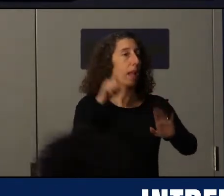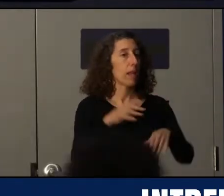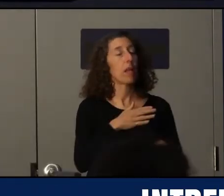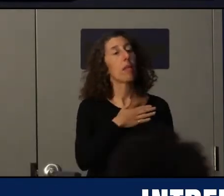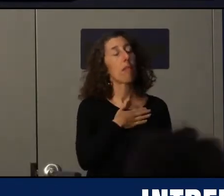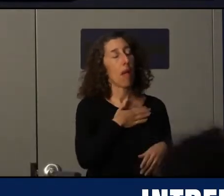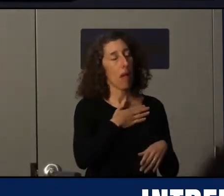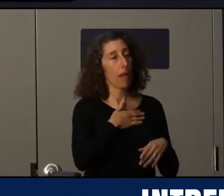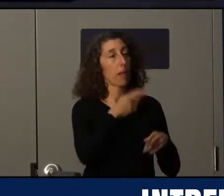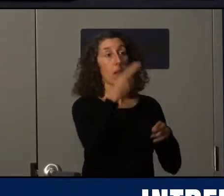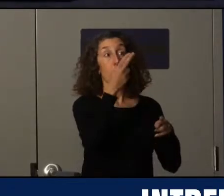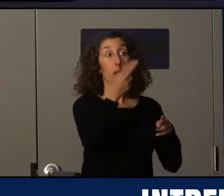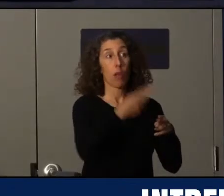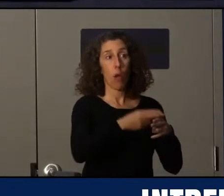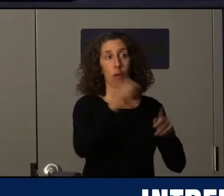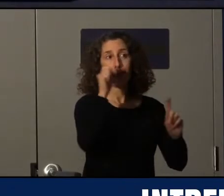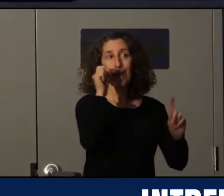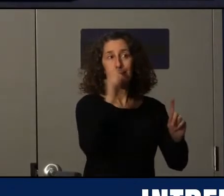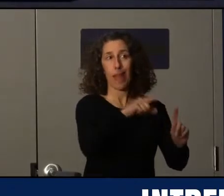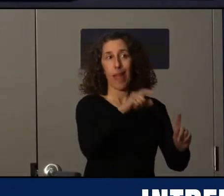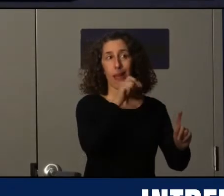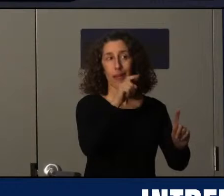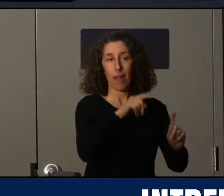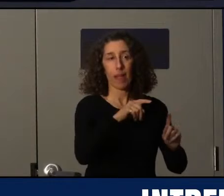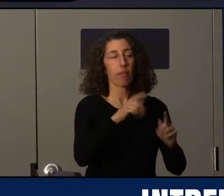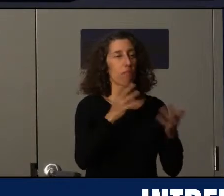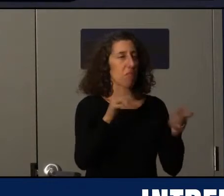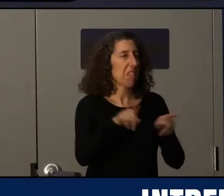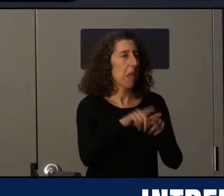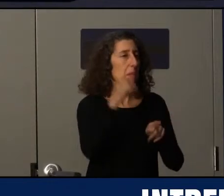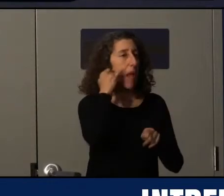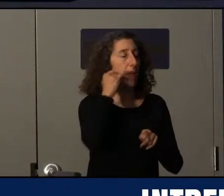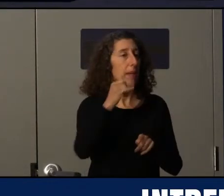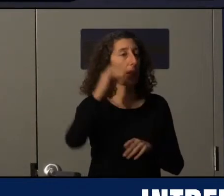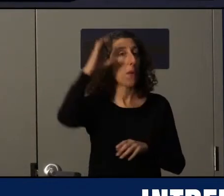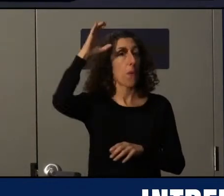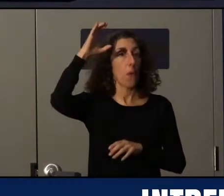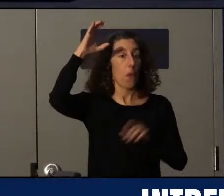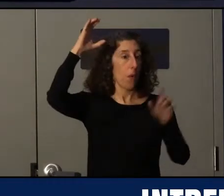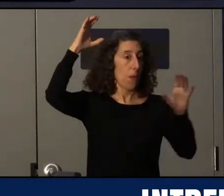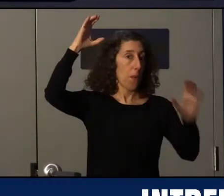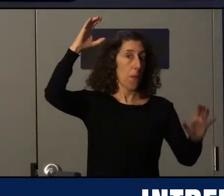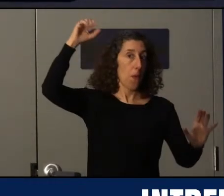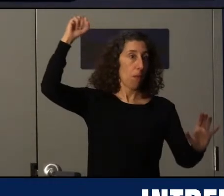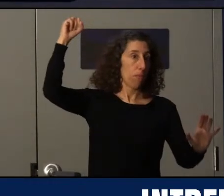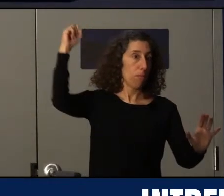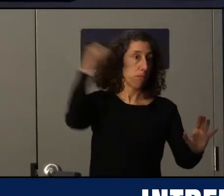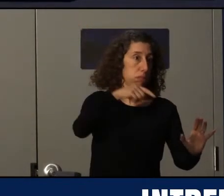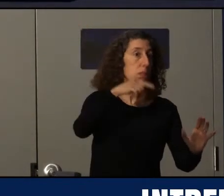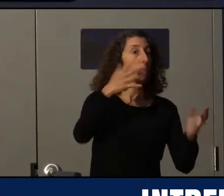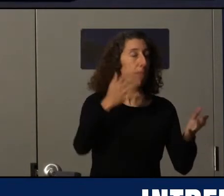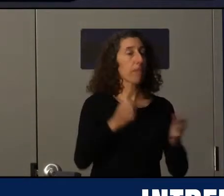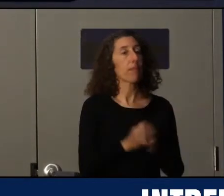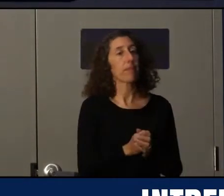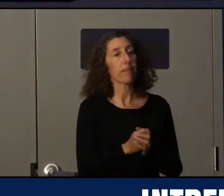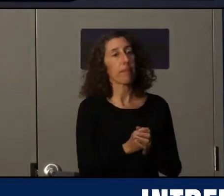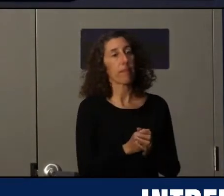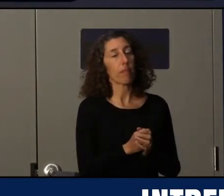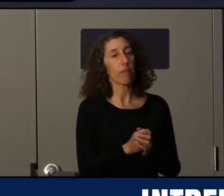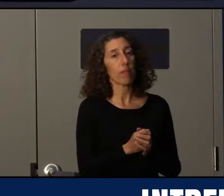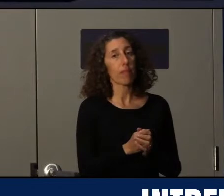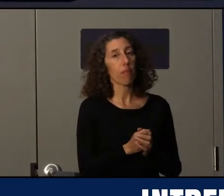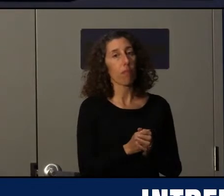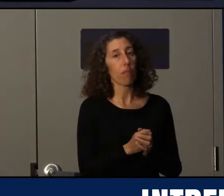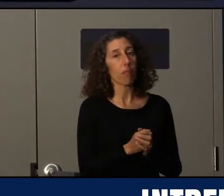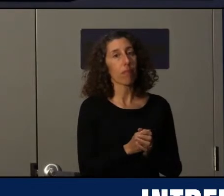satellite. It also orbits around our planet. So they work. I mean, there's a lot of things we can go with, but like they're